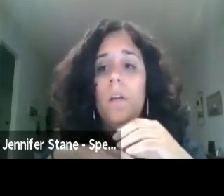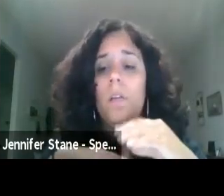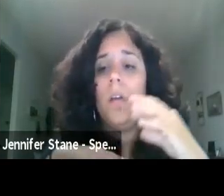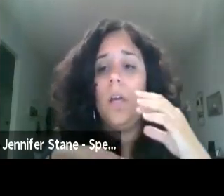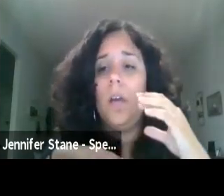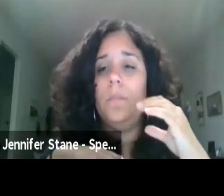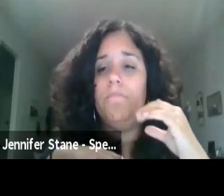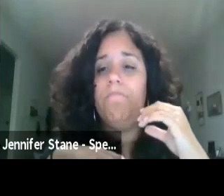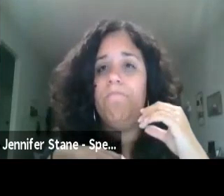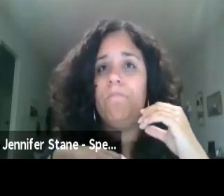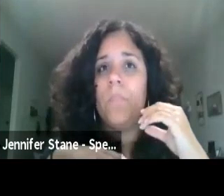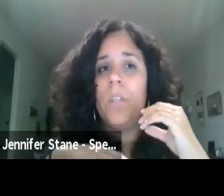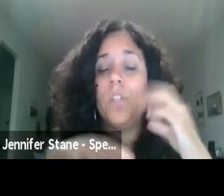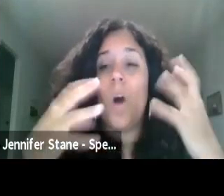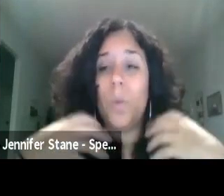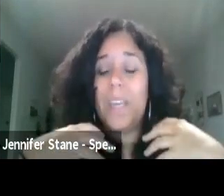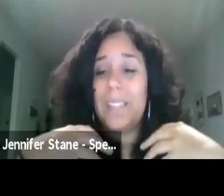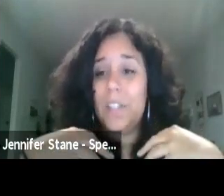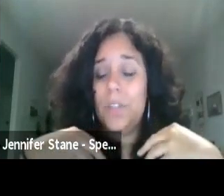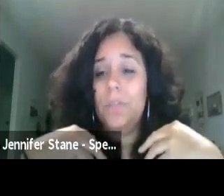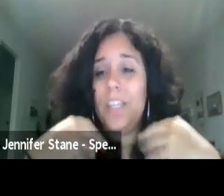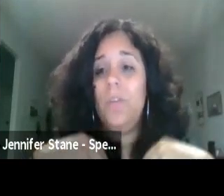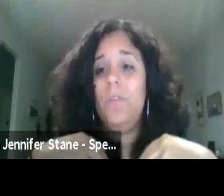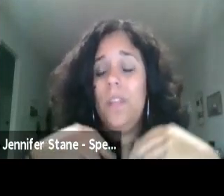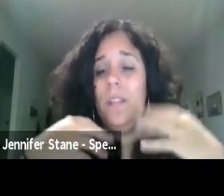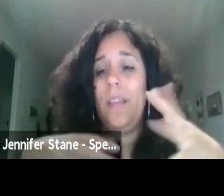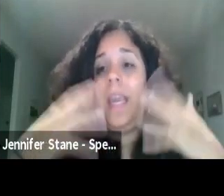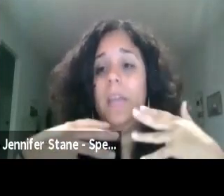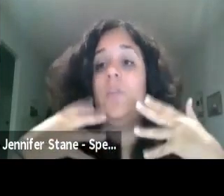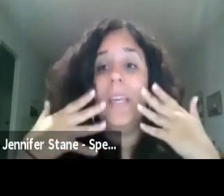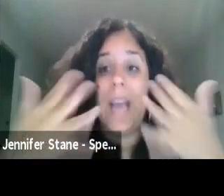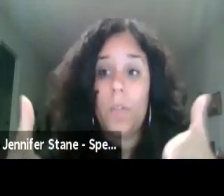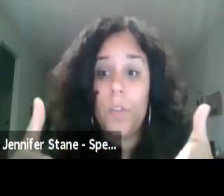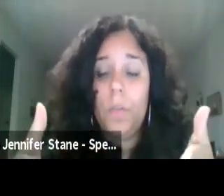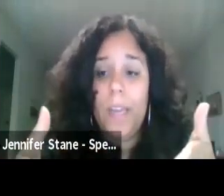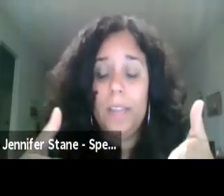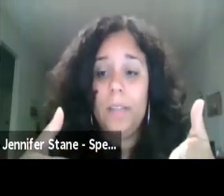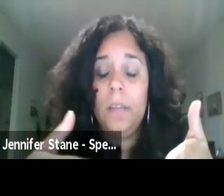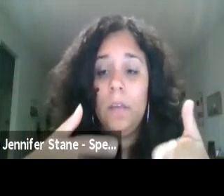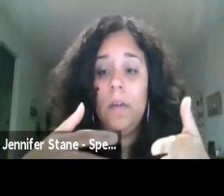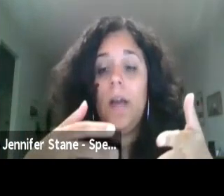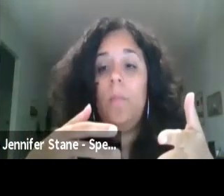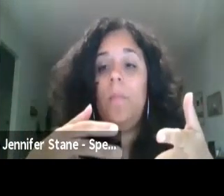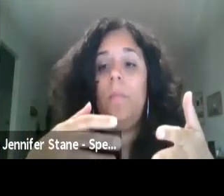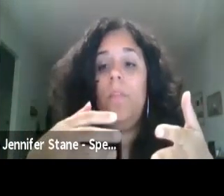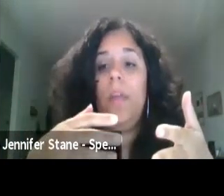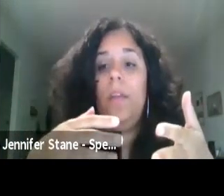where swallowing is an issue, like they can't spit out the toothpaste,